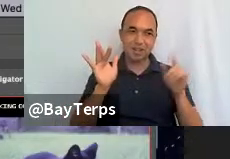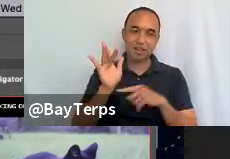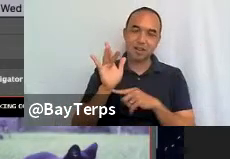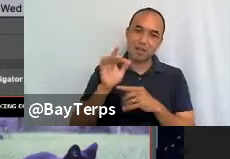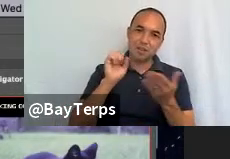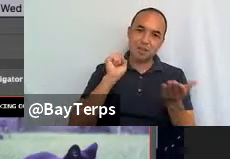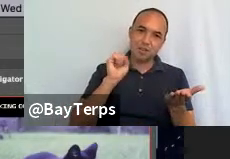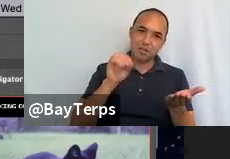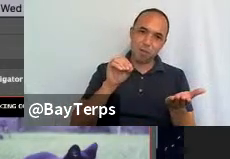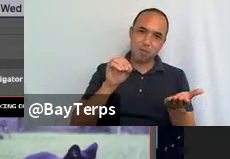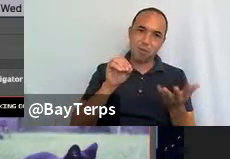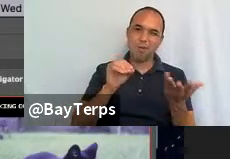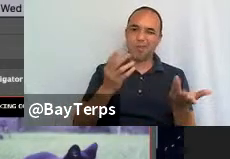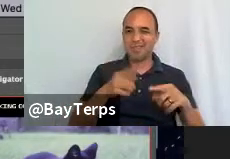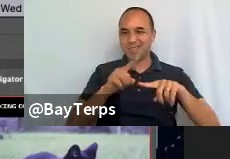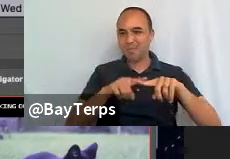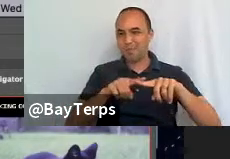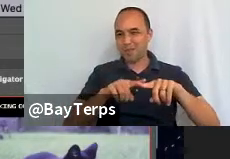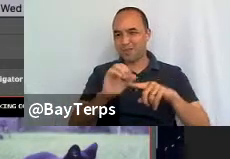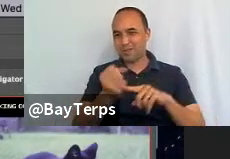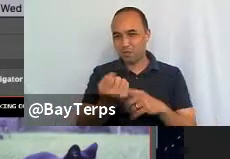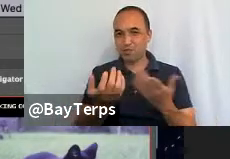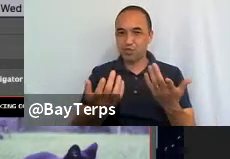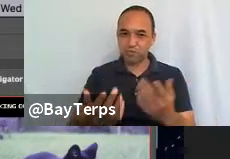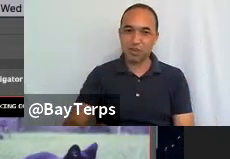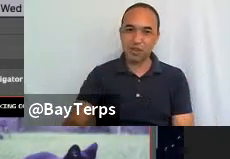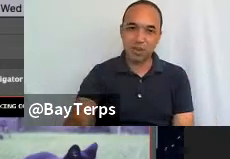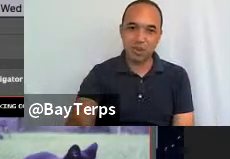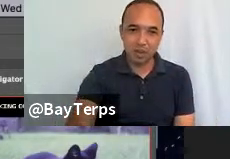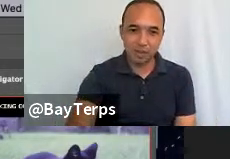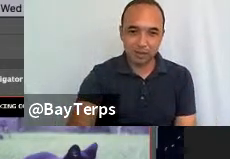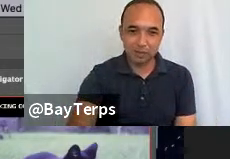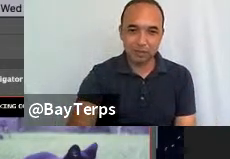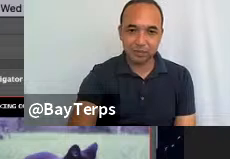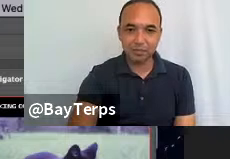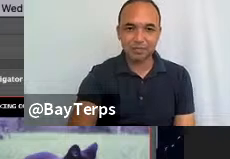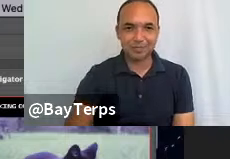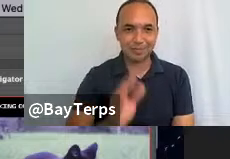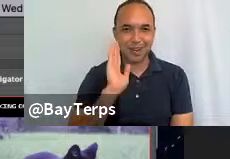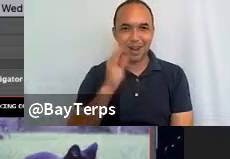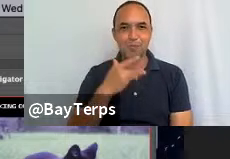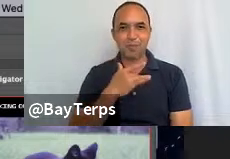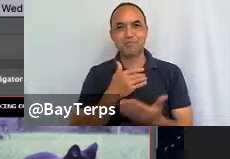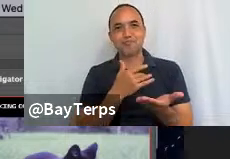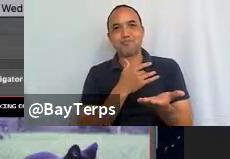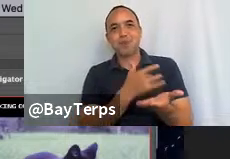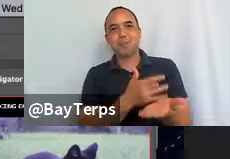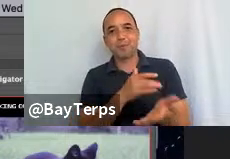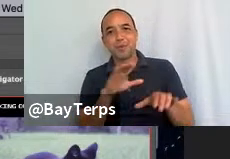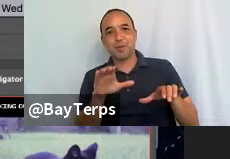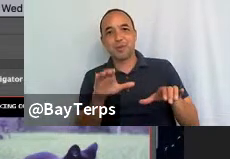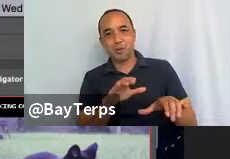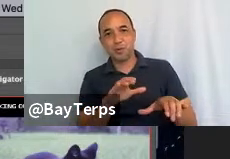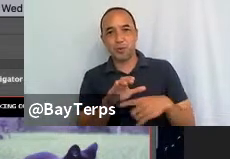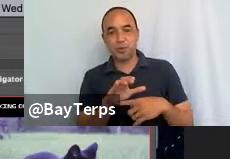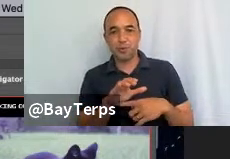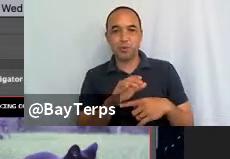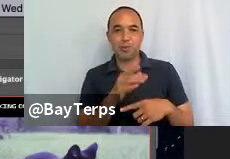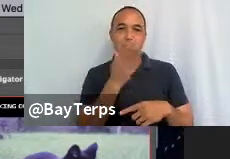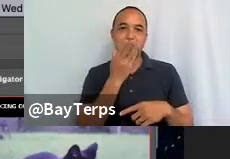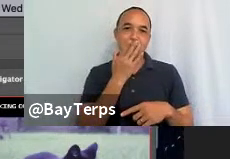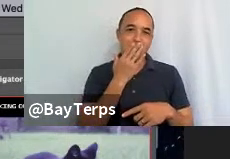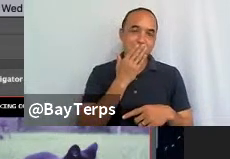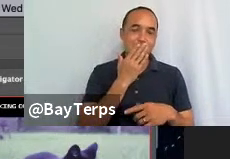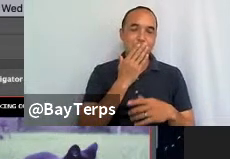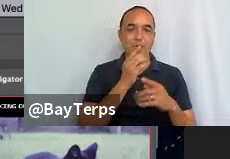depends on the situation. I would generally do your color temperature